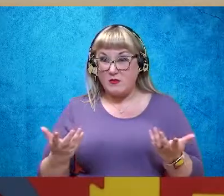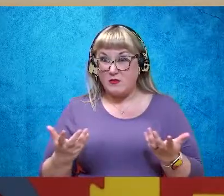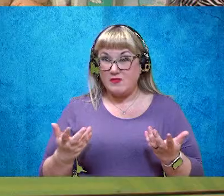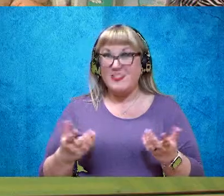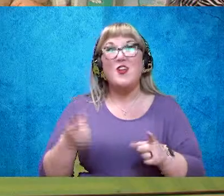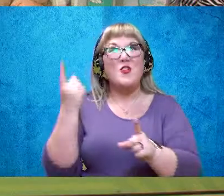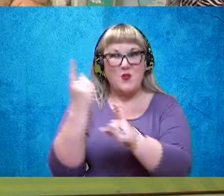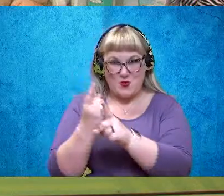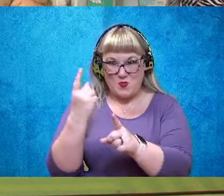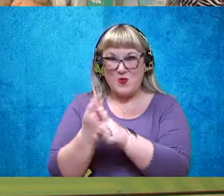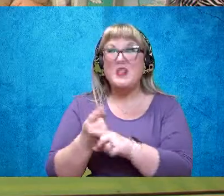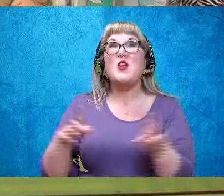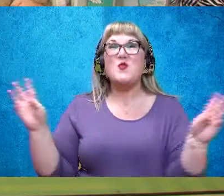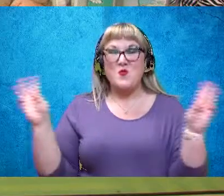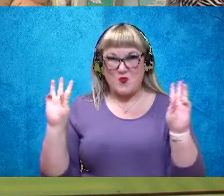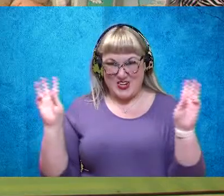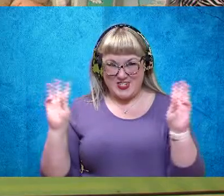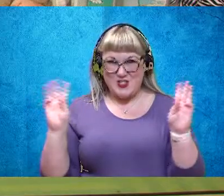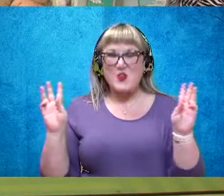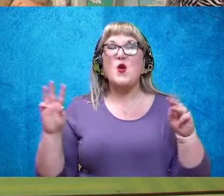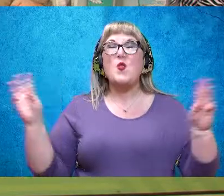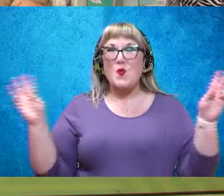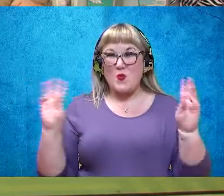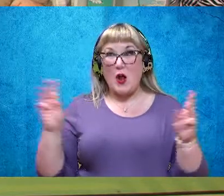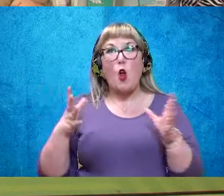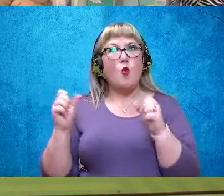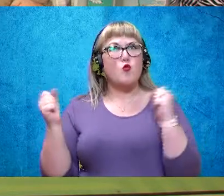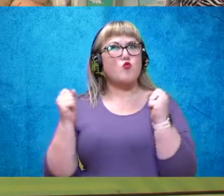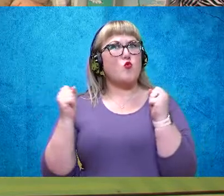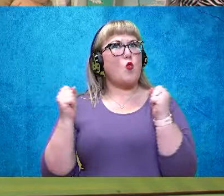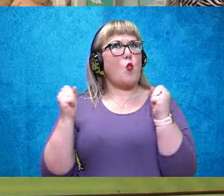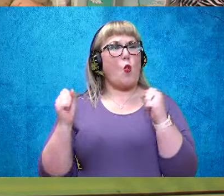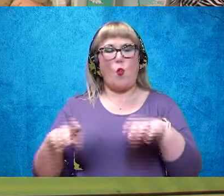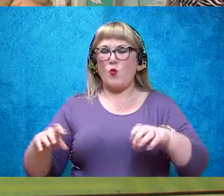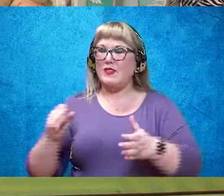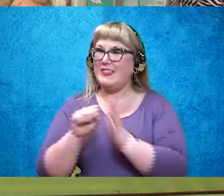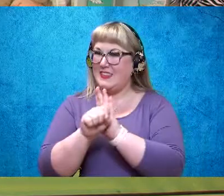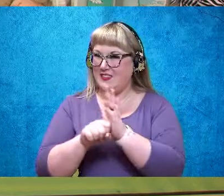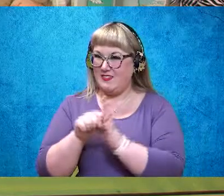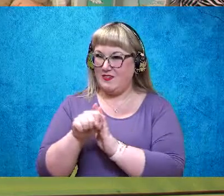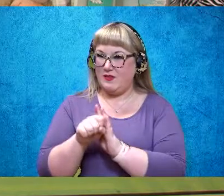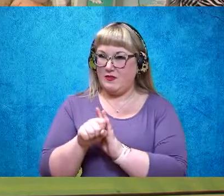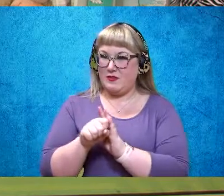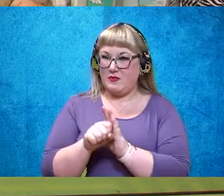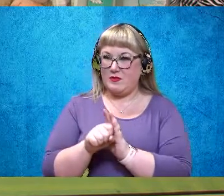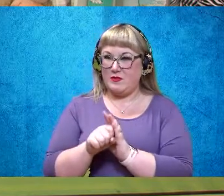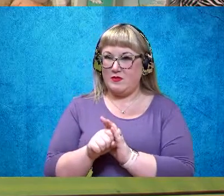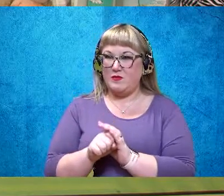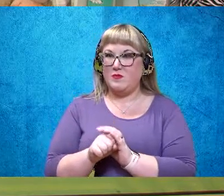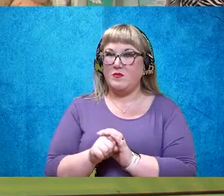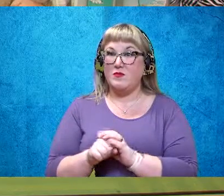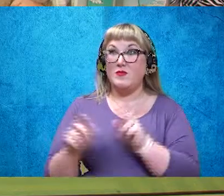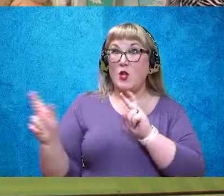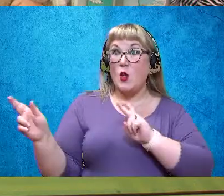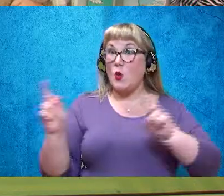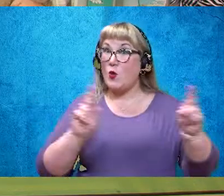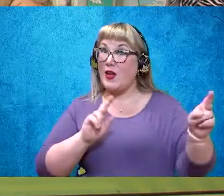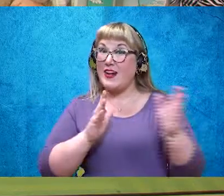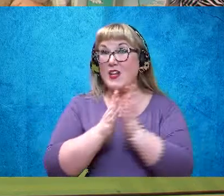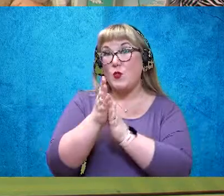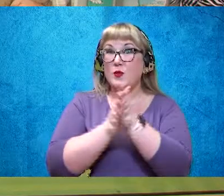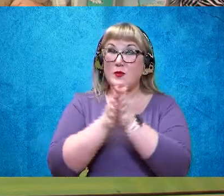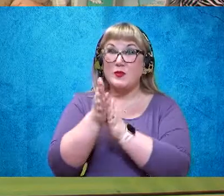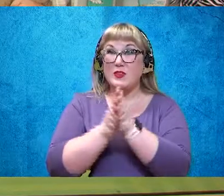You're right, it's winter. Winter is the coldest season. All right, rub your hands